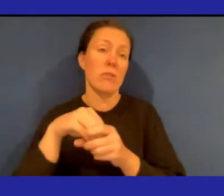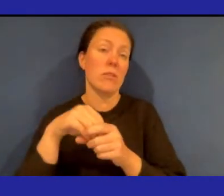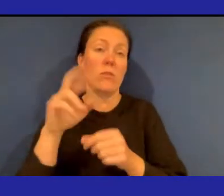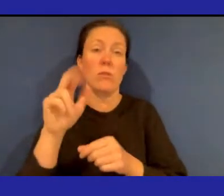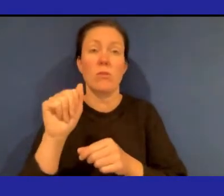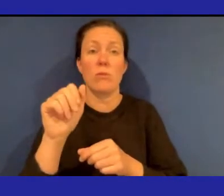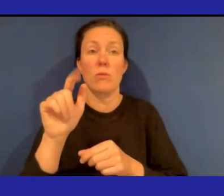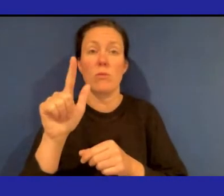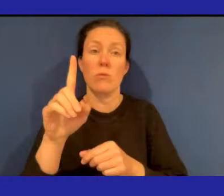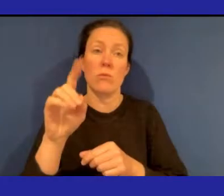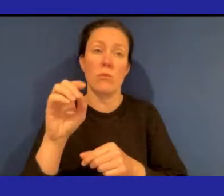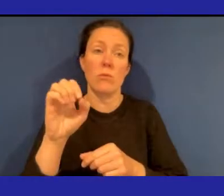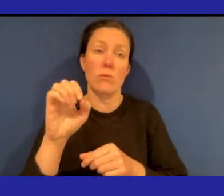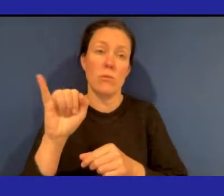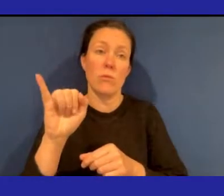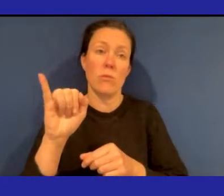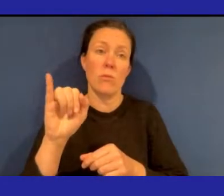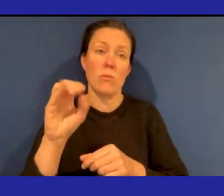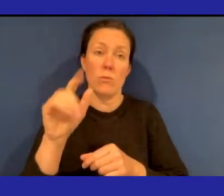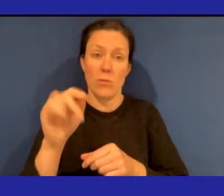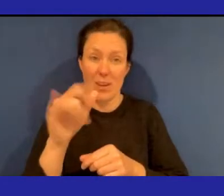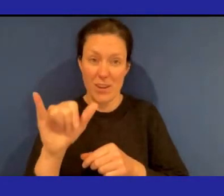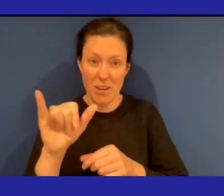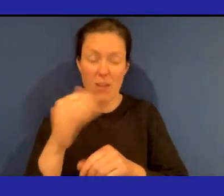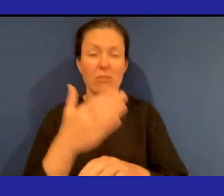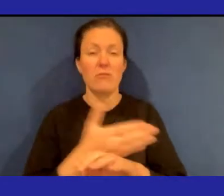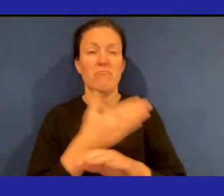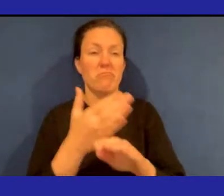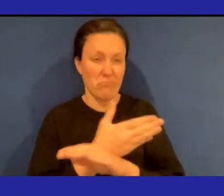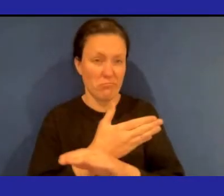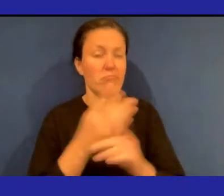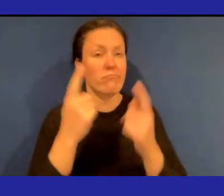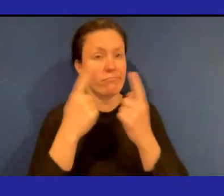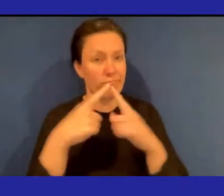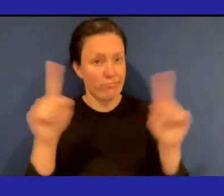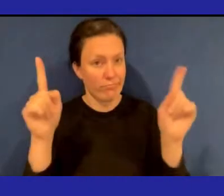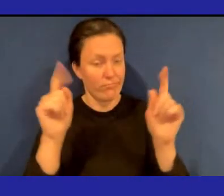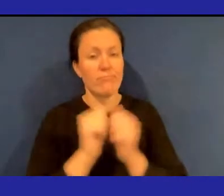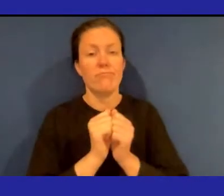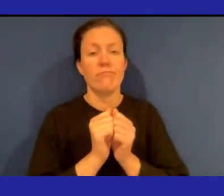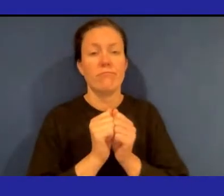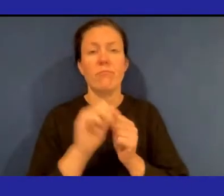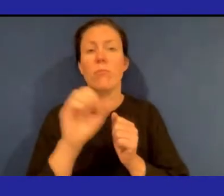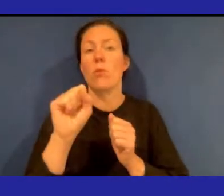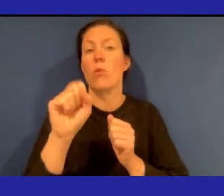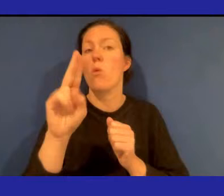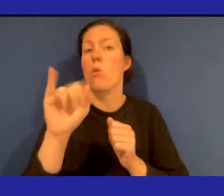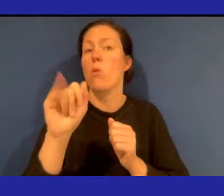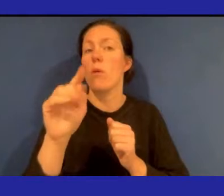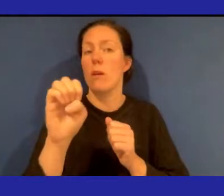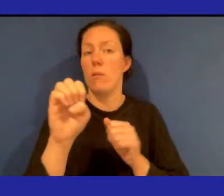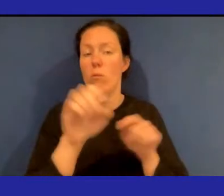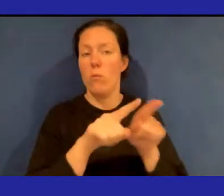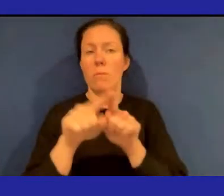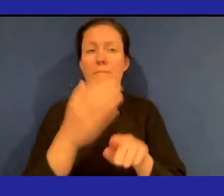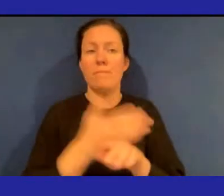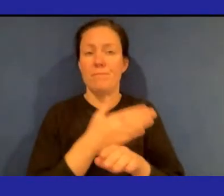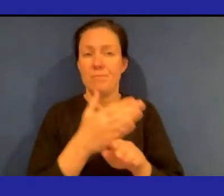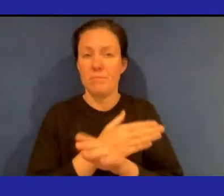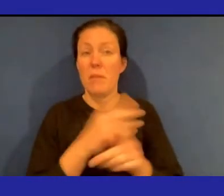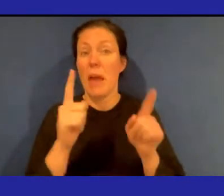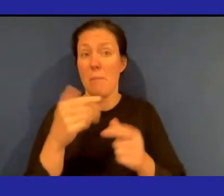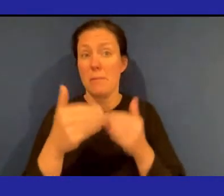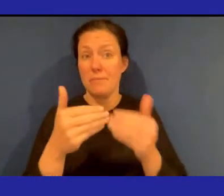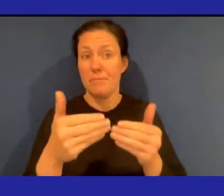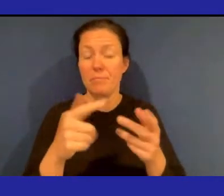renovations are significant milestones. The MRI suite renovation is underway, and campus lighting